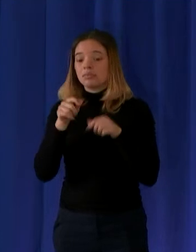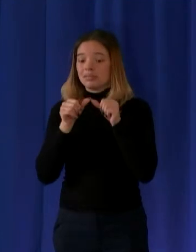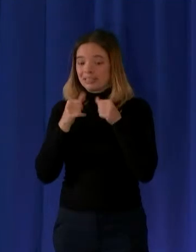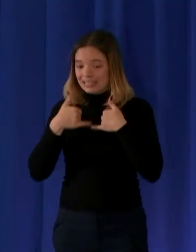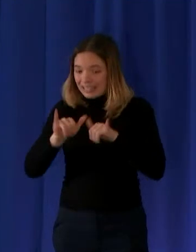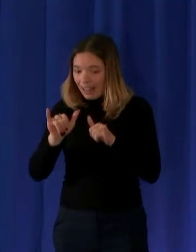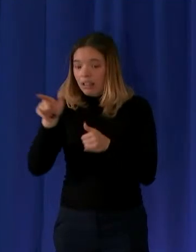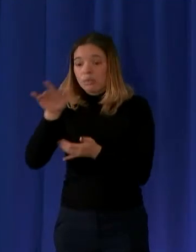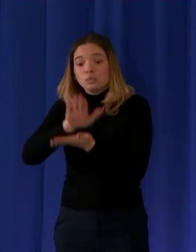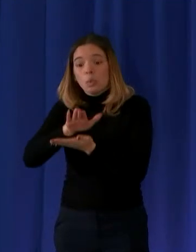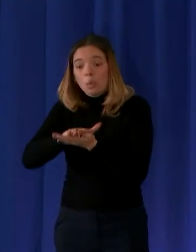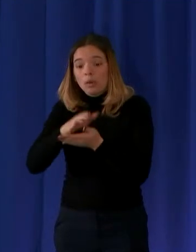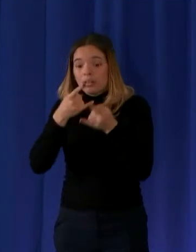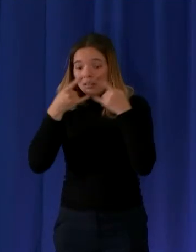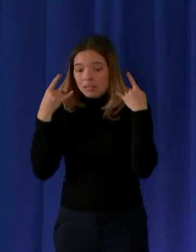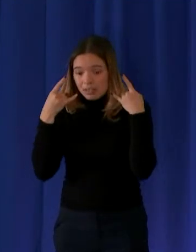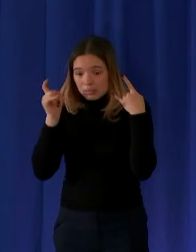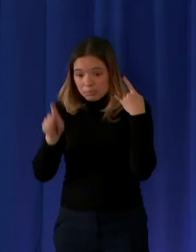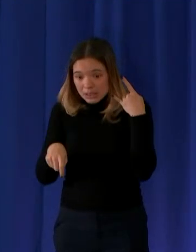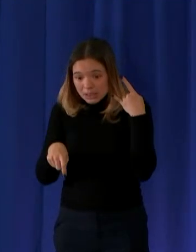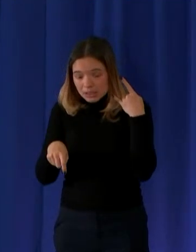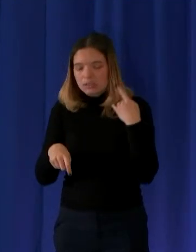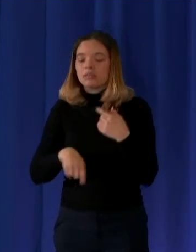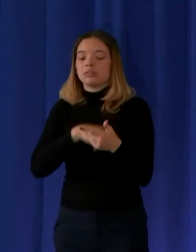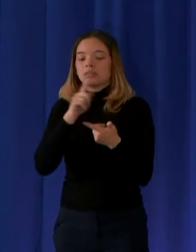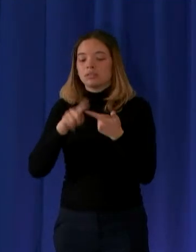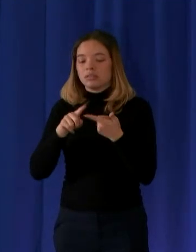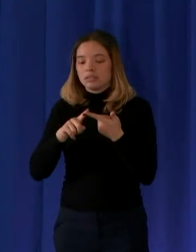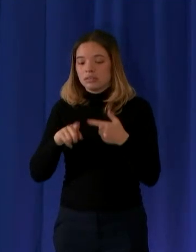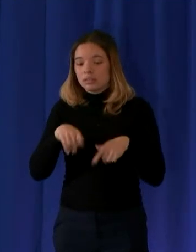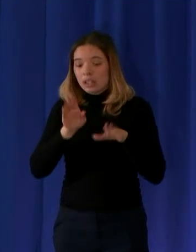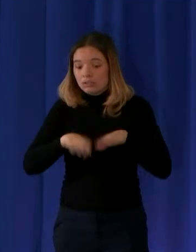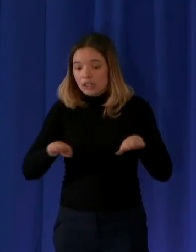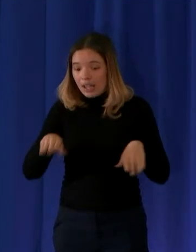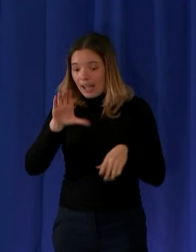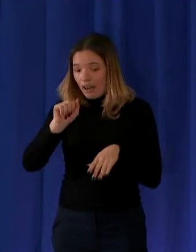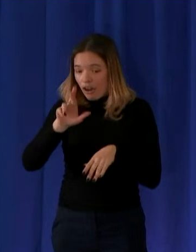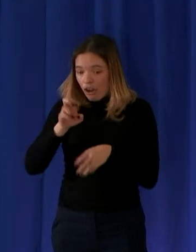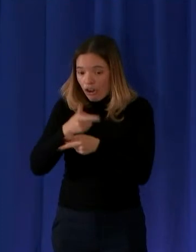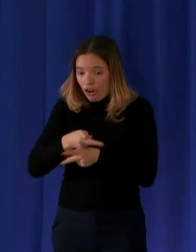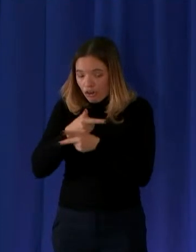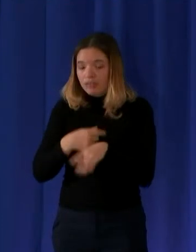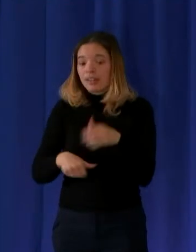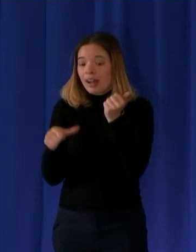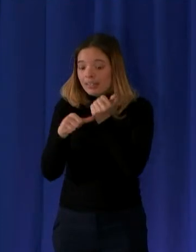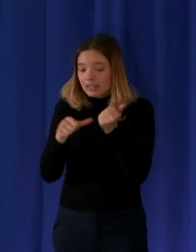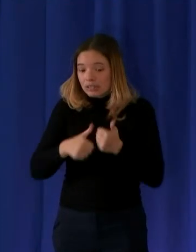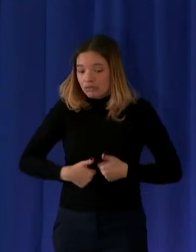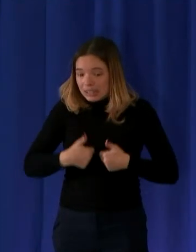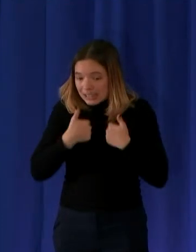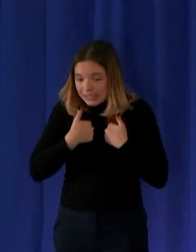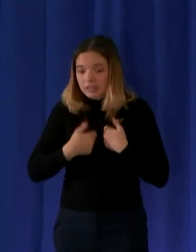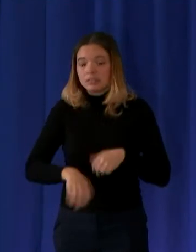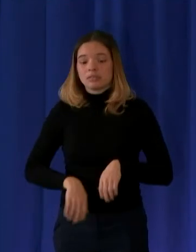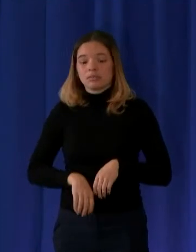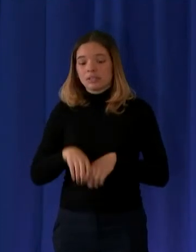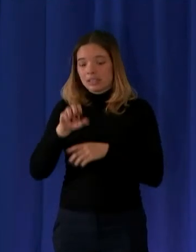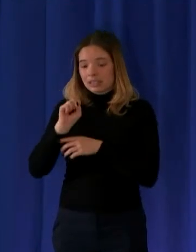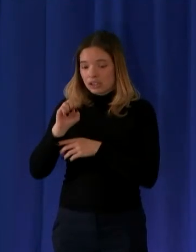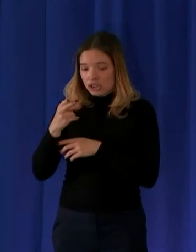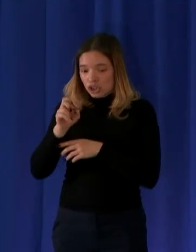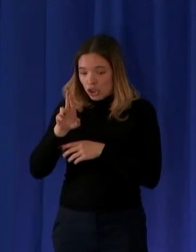care facilities and libraries, congregate facilities, nursing homes, assisted living facilities,